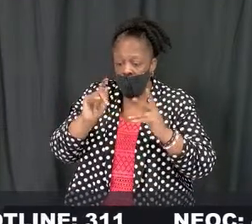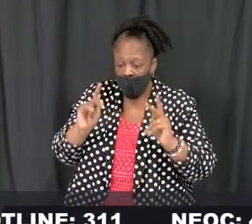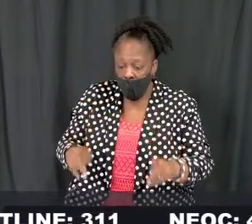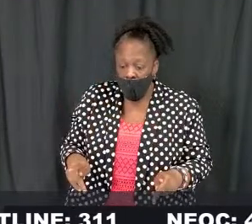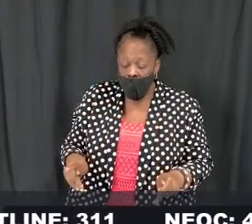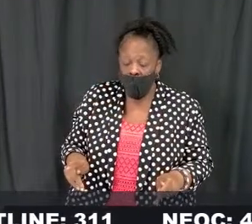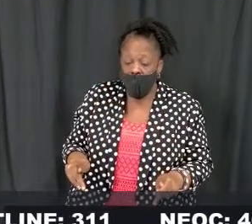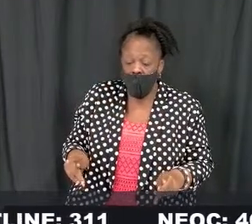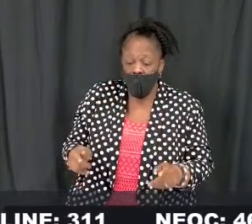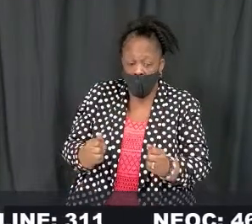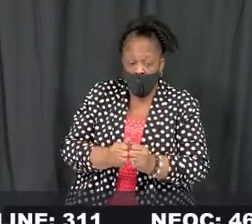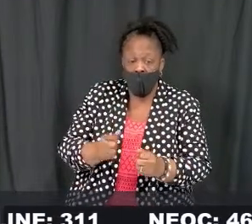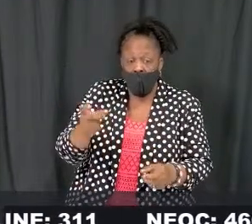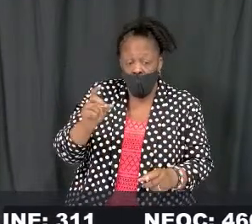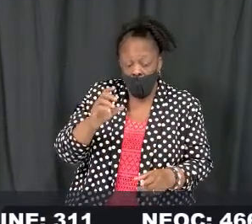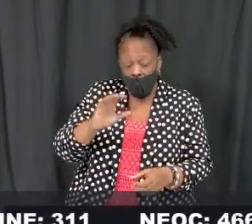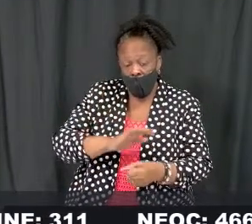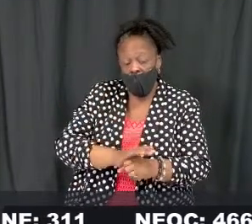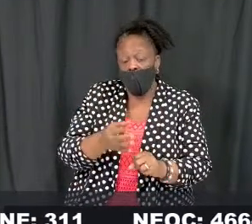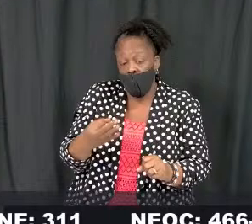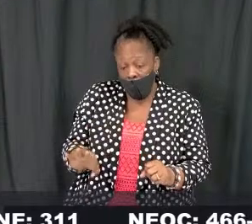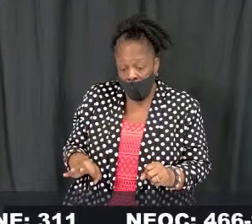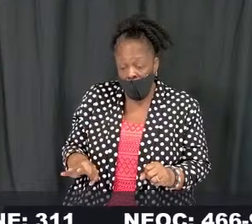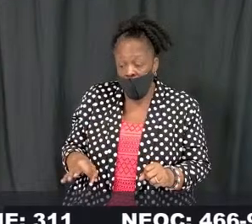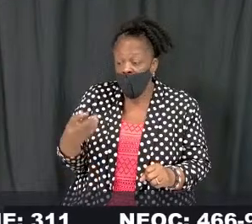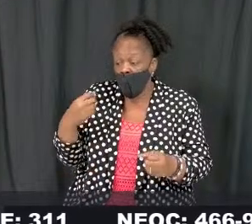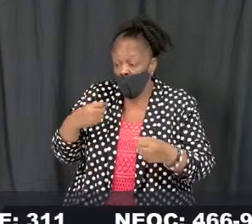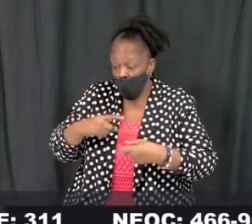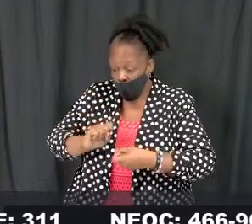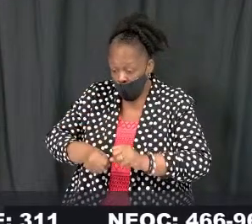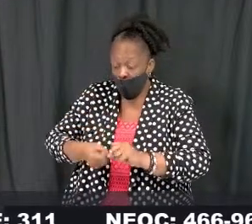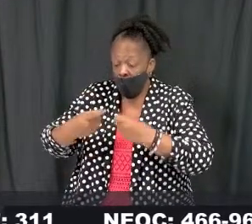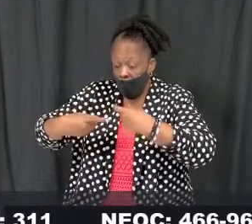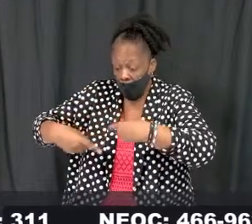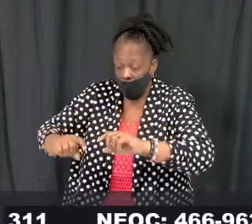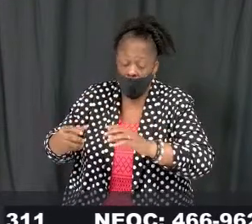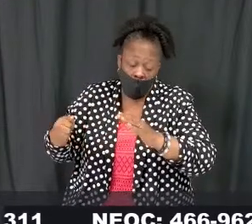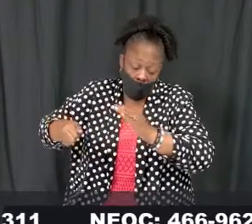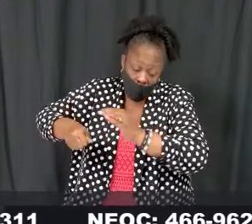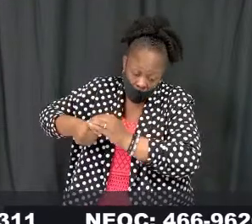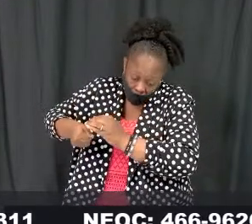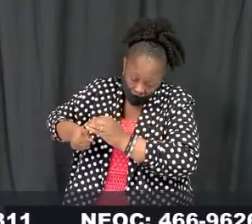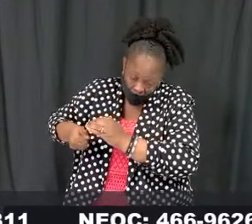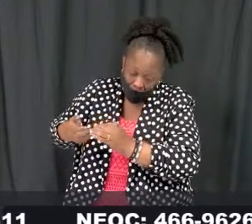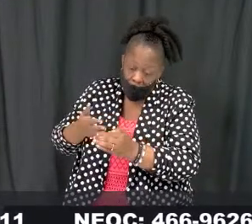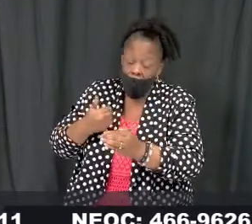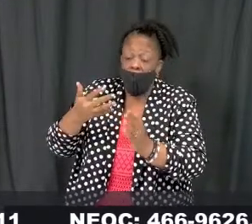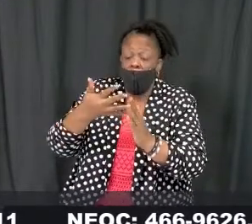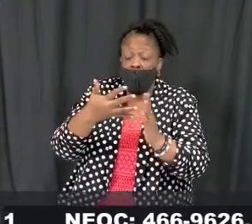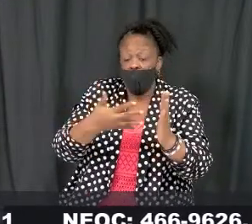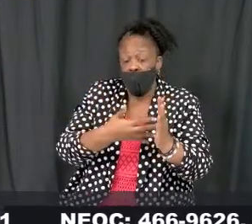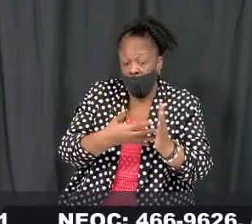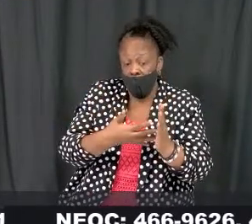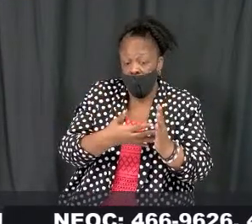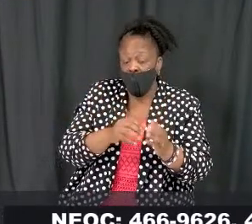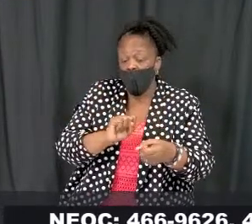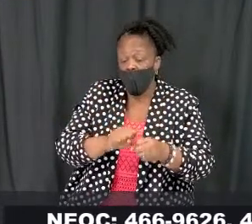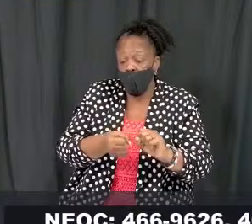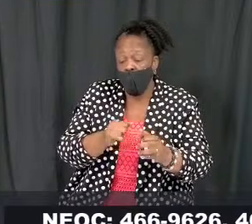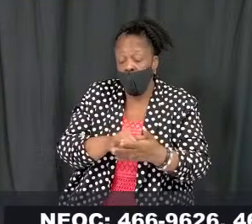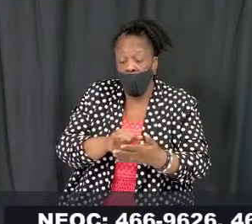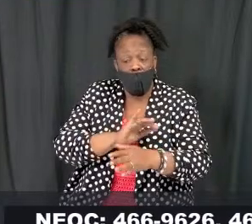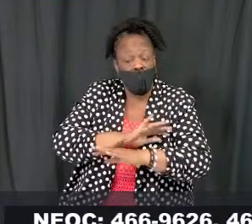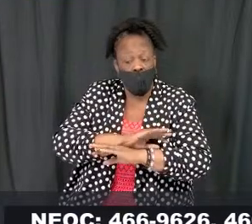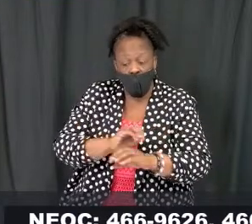COVID-19 case. These contacts will be placed in quarantine in an effort to contain or prevent the spread of